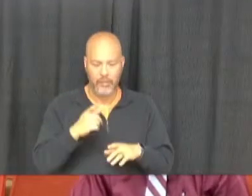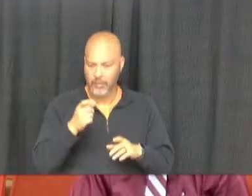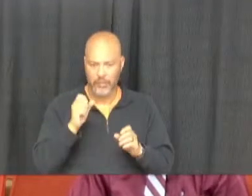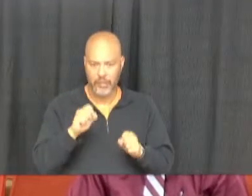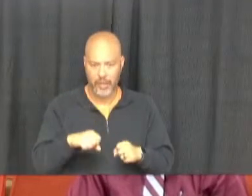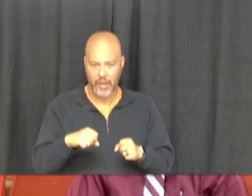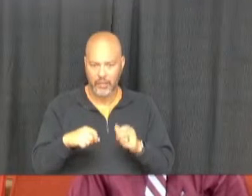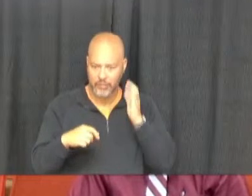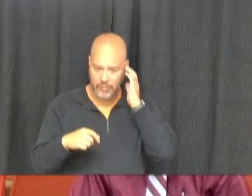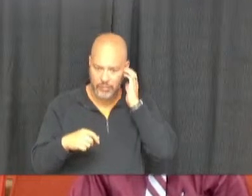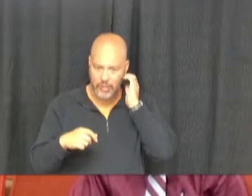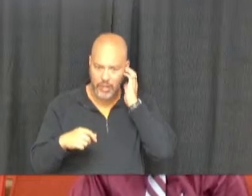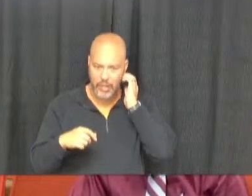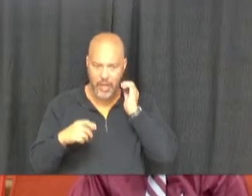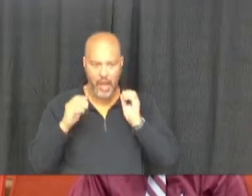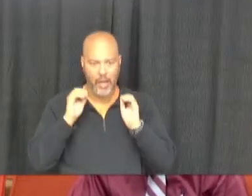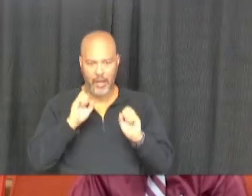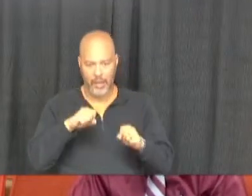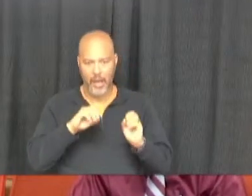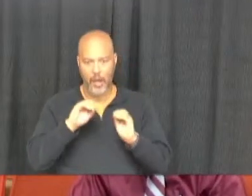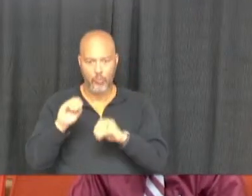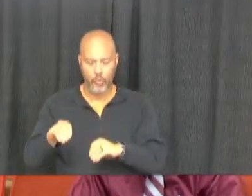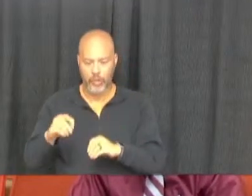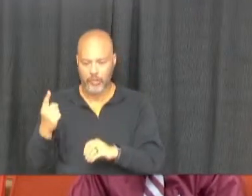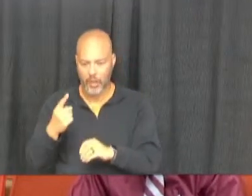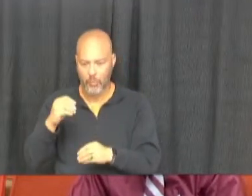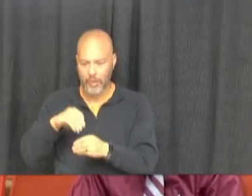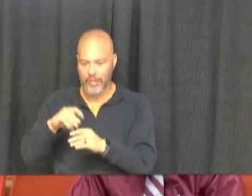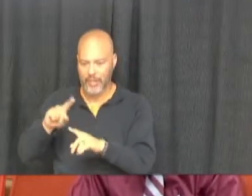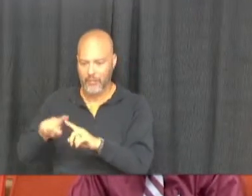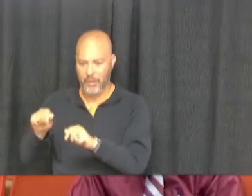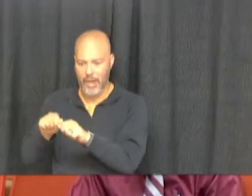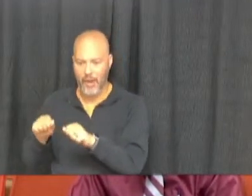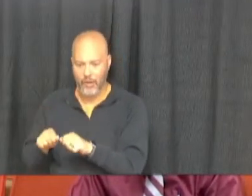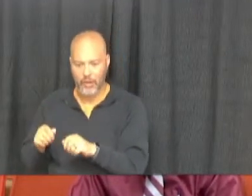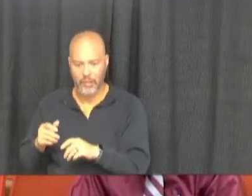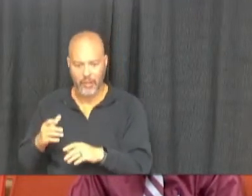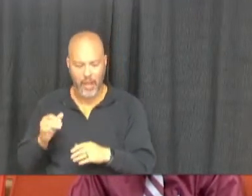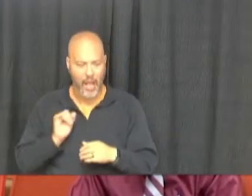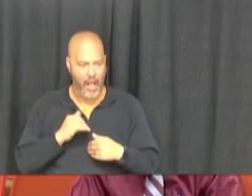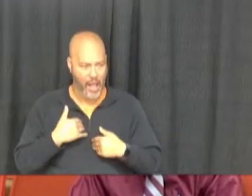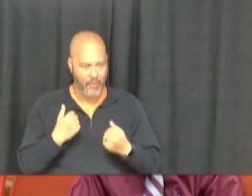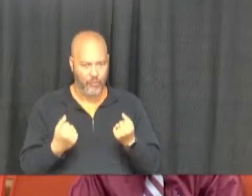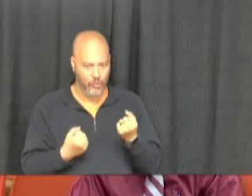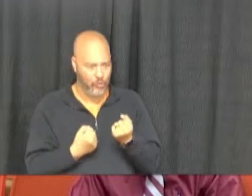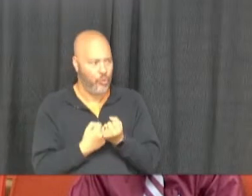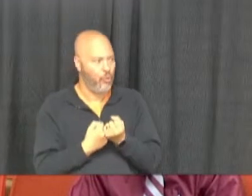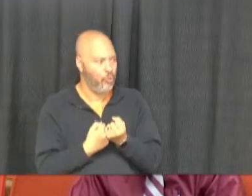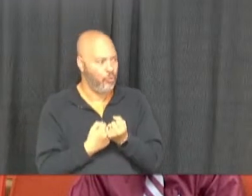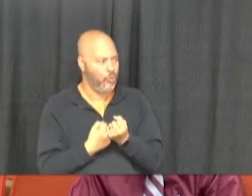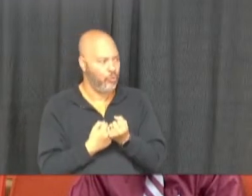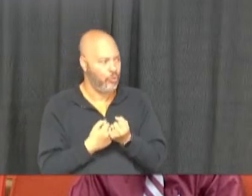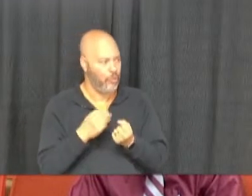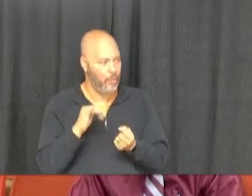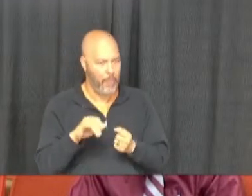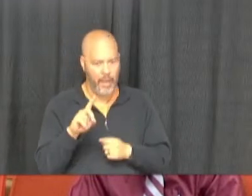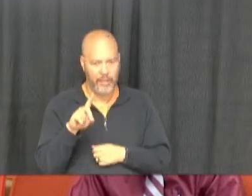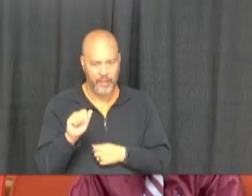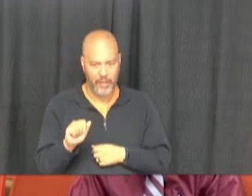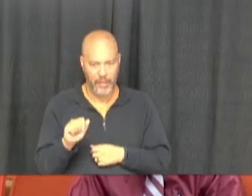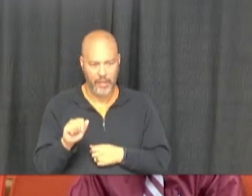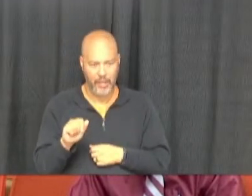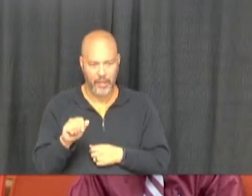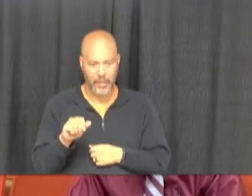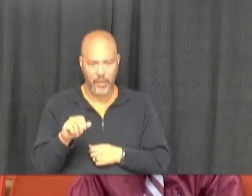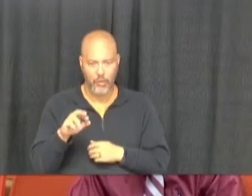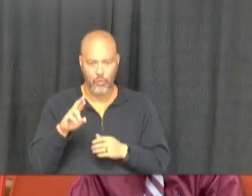dispute that and put the suspect in the area of the homicide, and that's evidence. Have the endorsement of District Attorney General